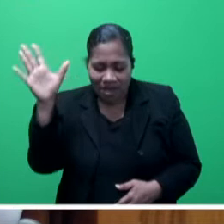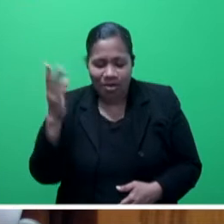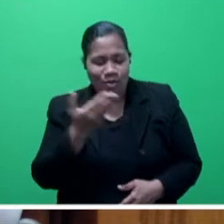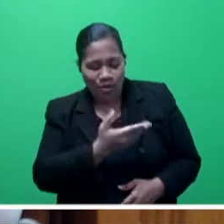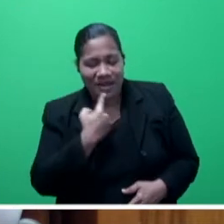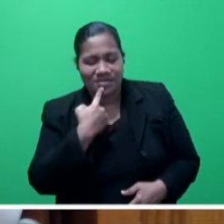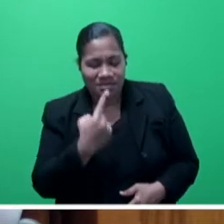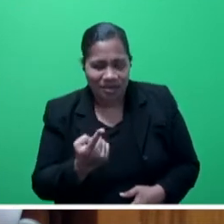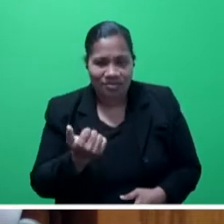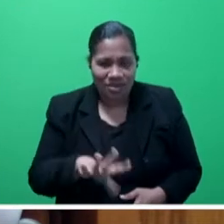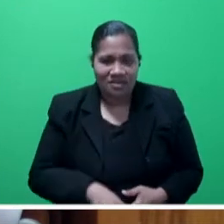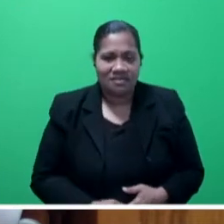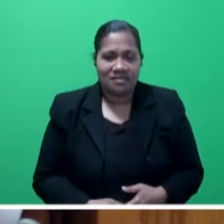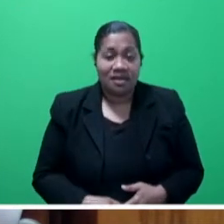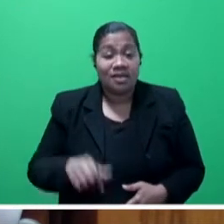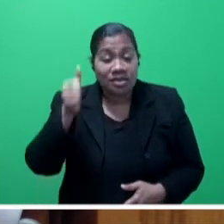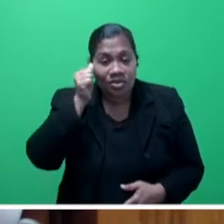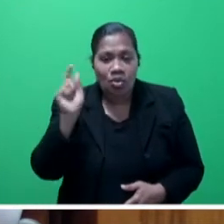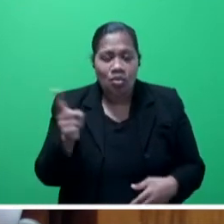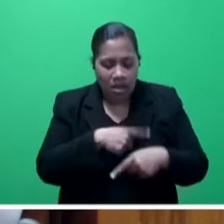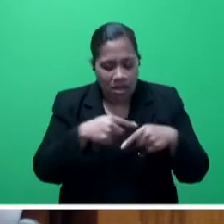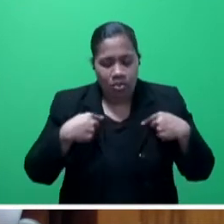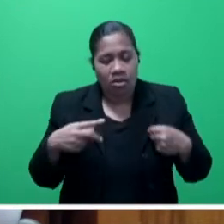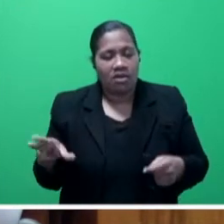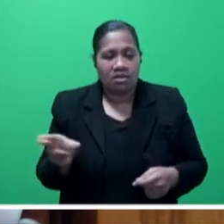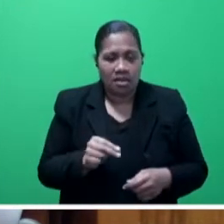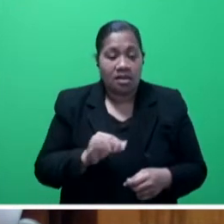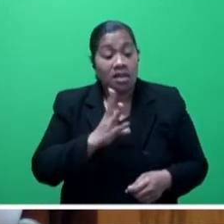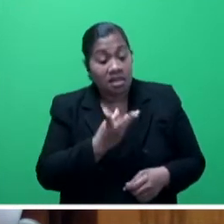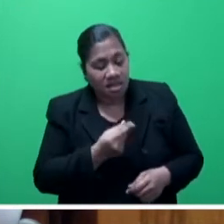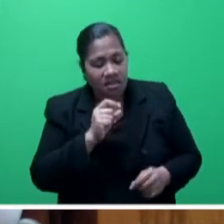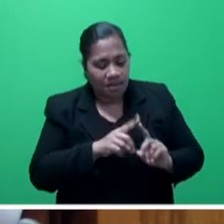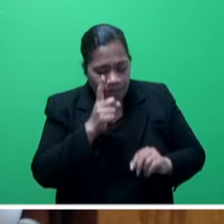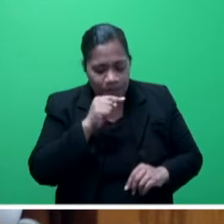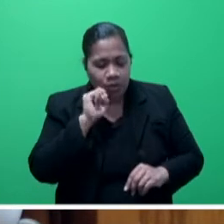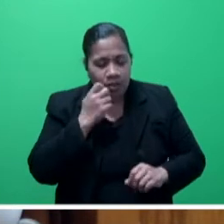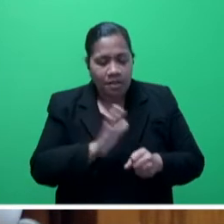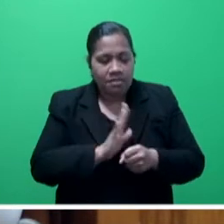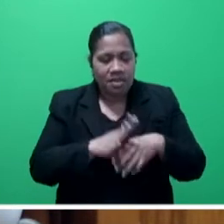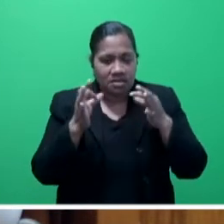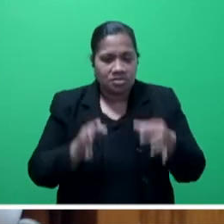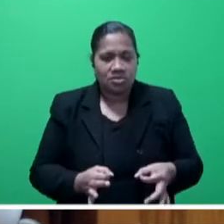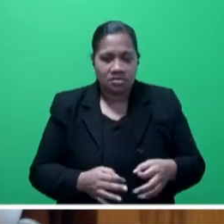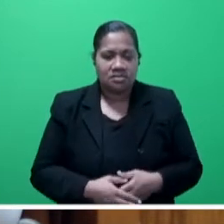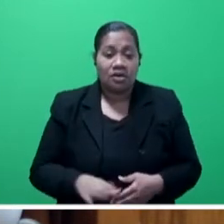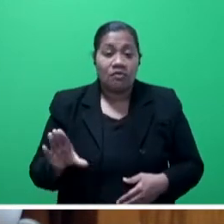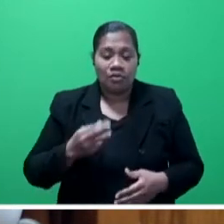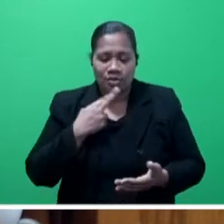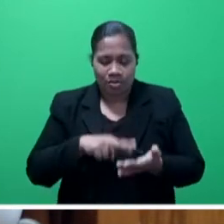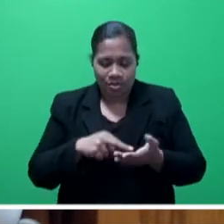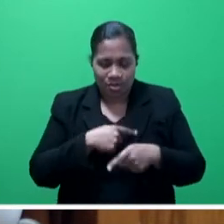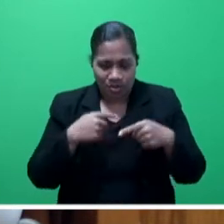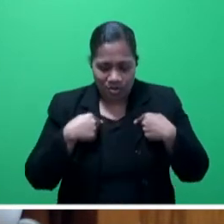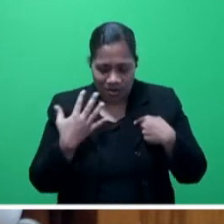know what we have done, and they'll make the decision, Mr. Speaker, say, based on our track record, Mr. Speaker, say. Mr.